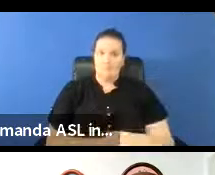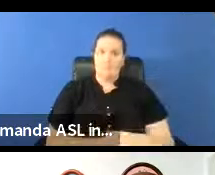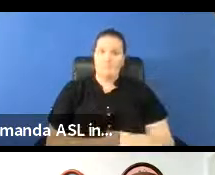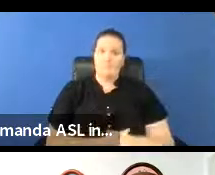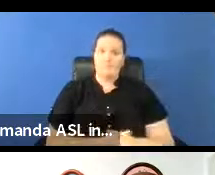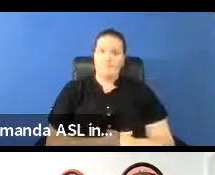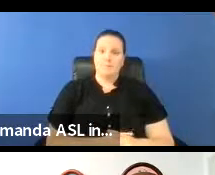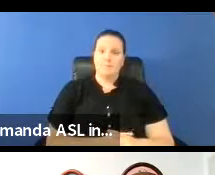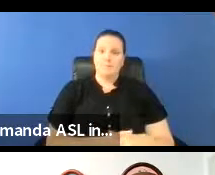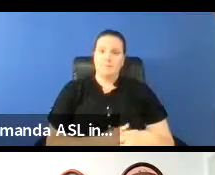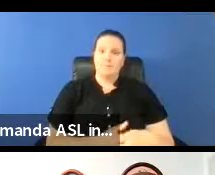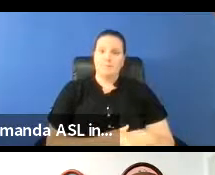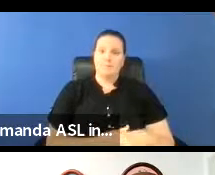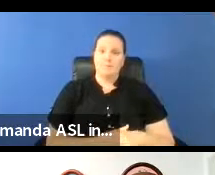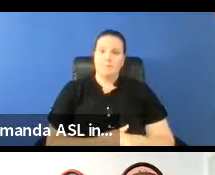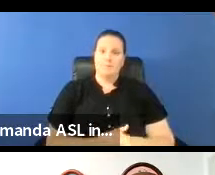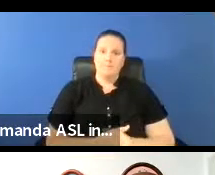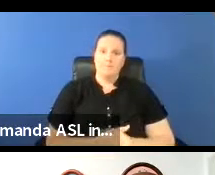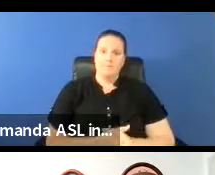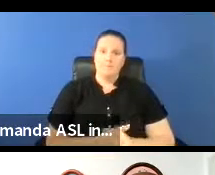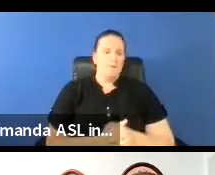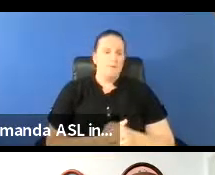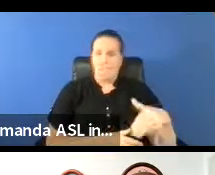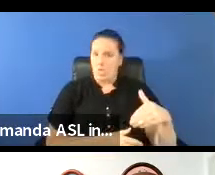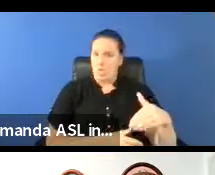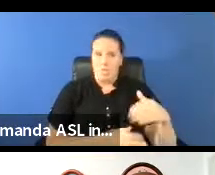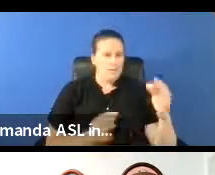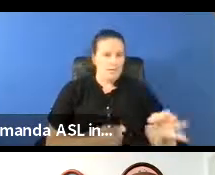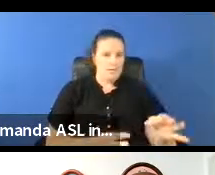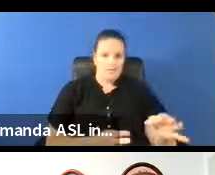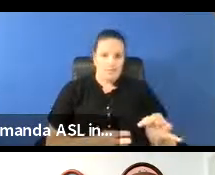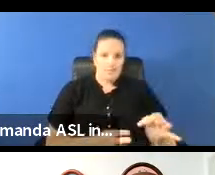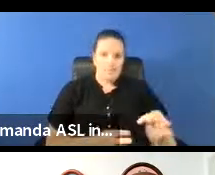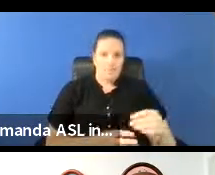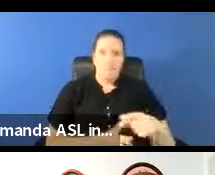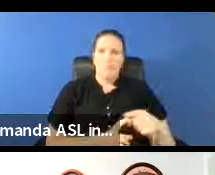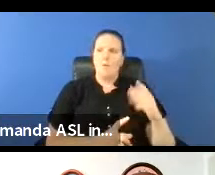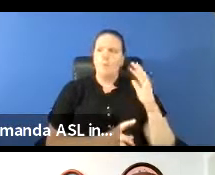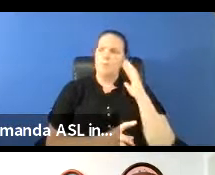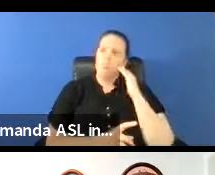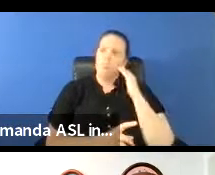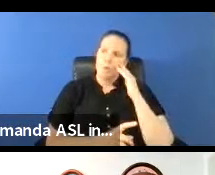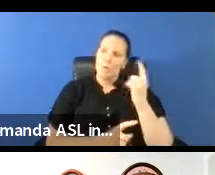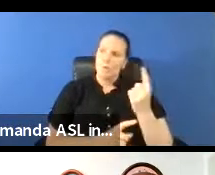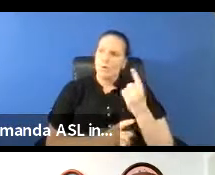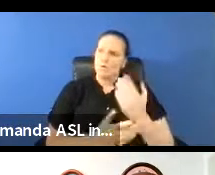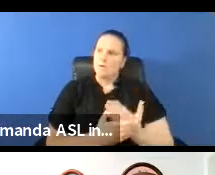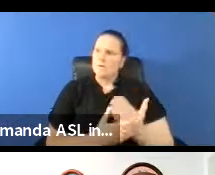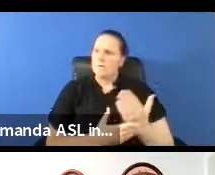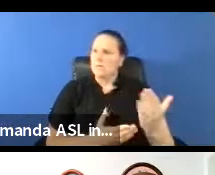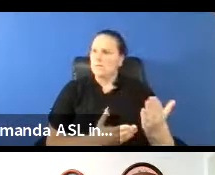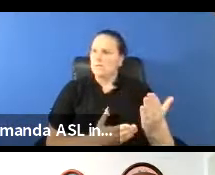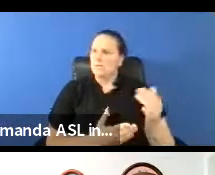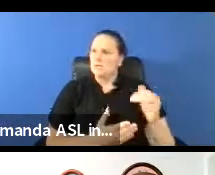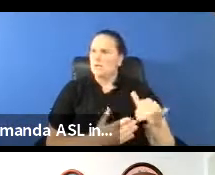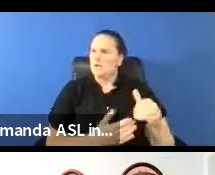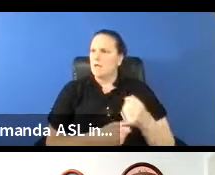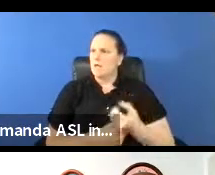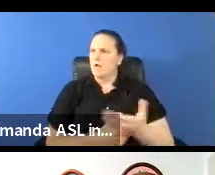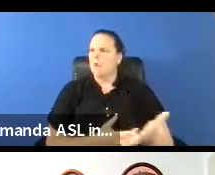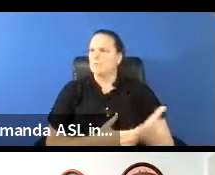So that decision hasn't been made yet, but we know one of the things that causes